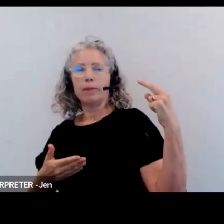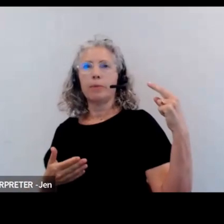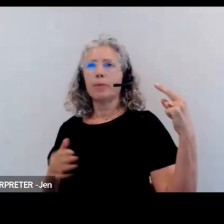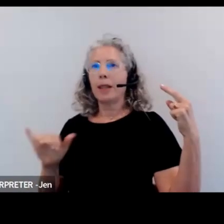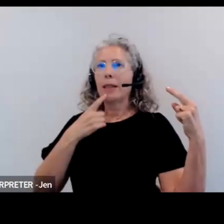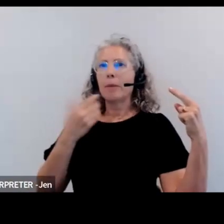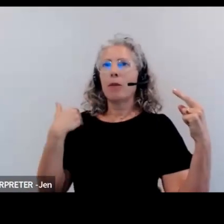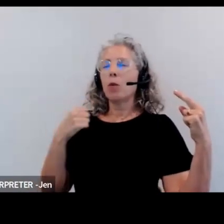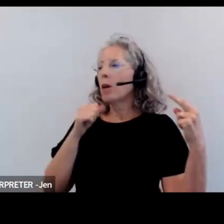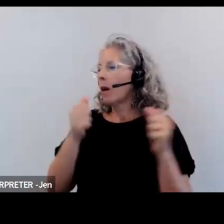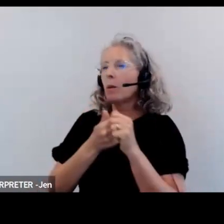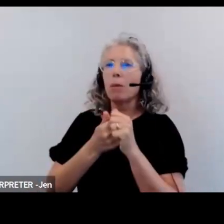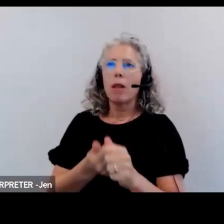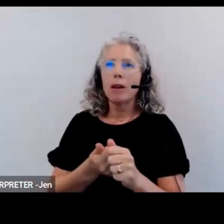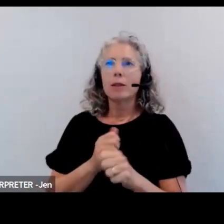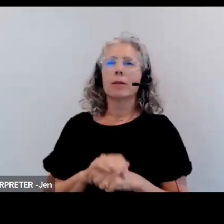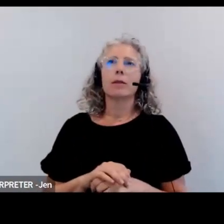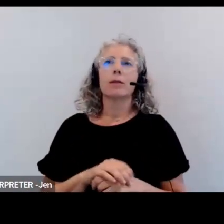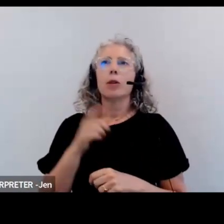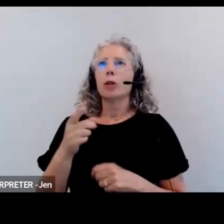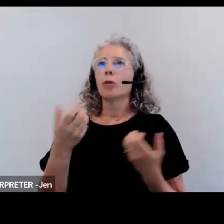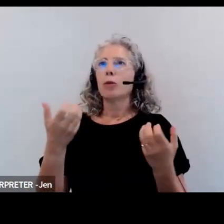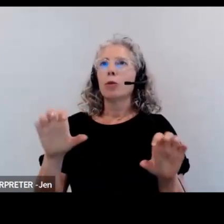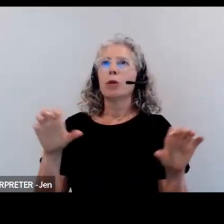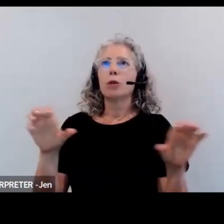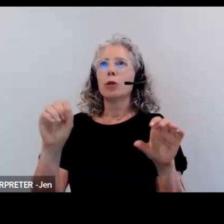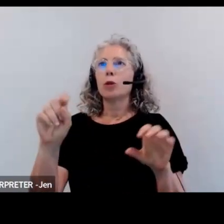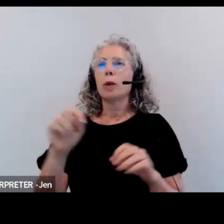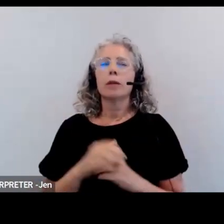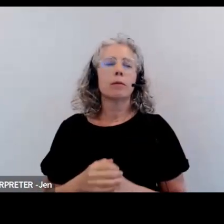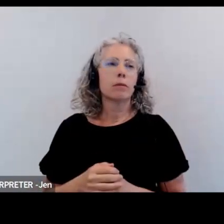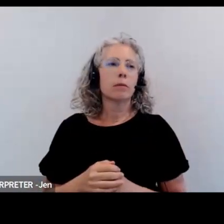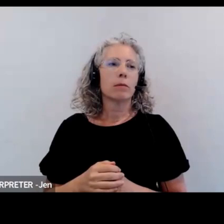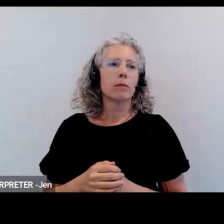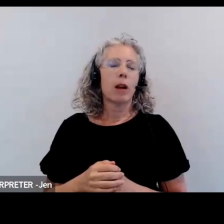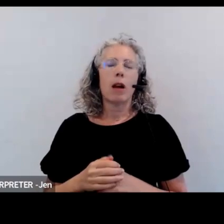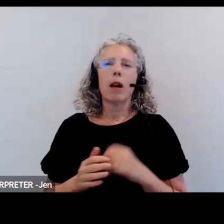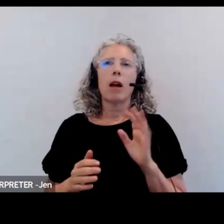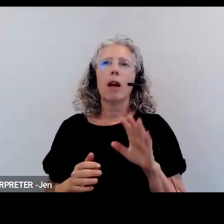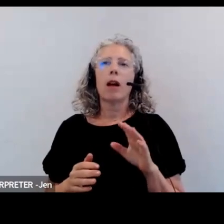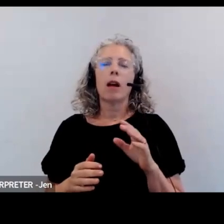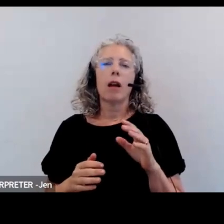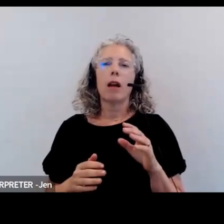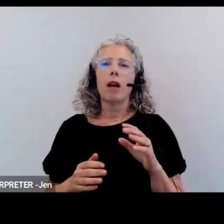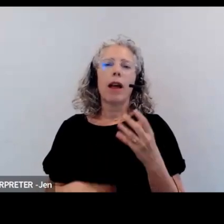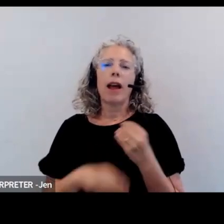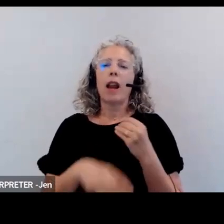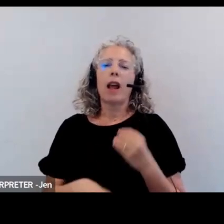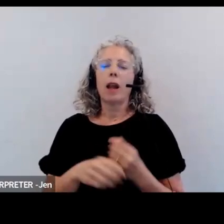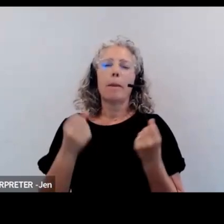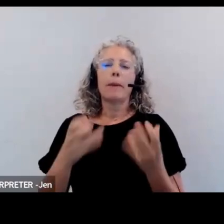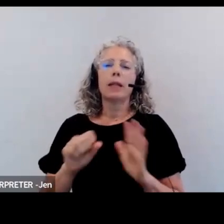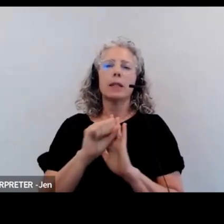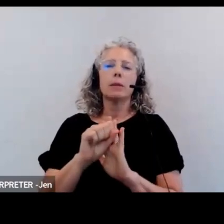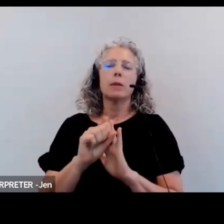before, non-compliant, or just that I didn't want to do it, or it was lumped into my many symptoms